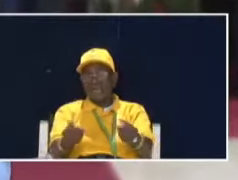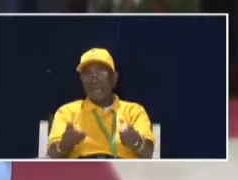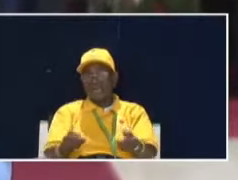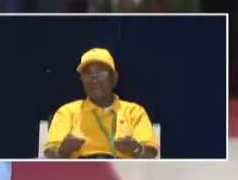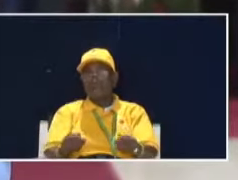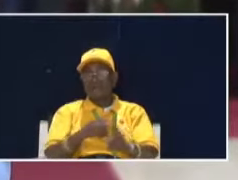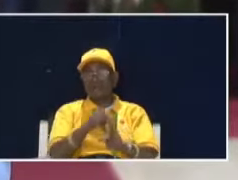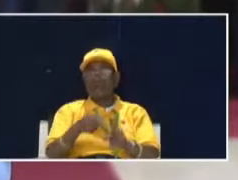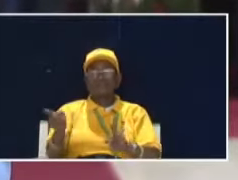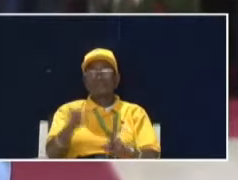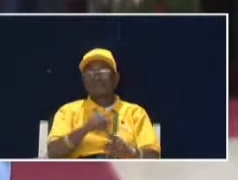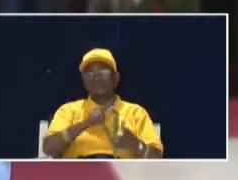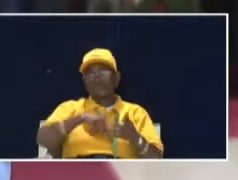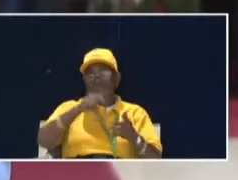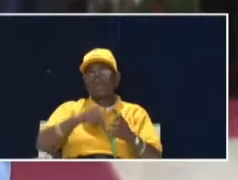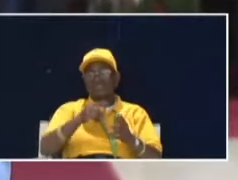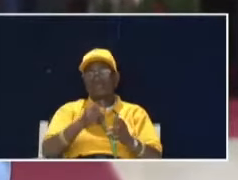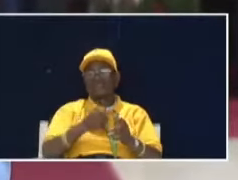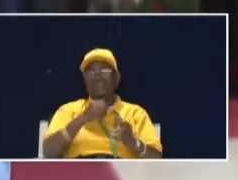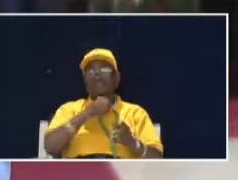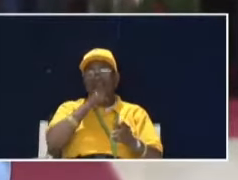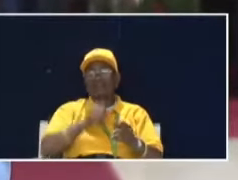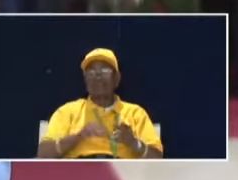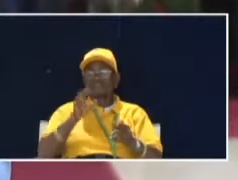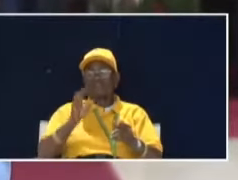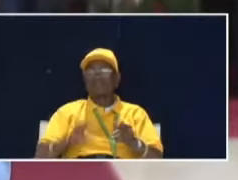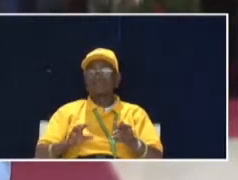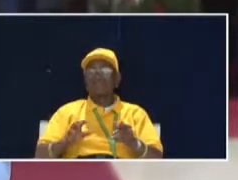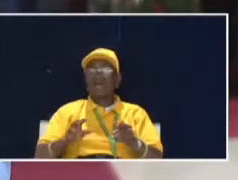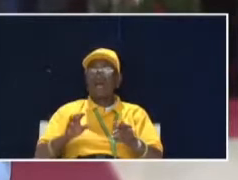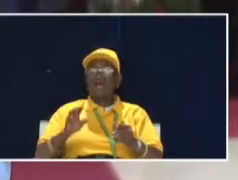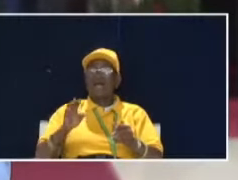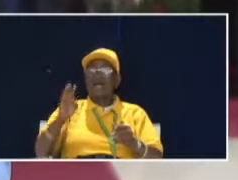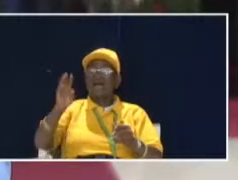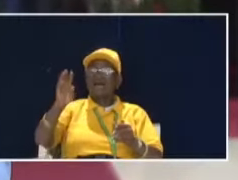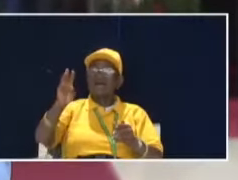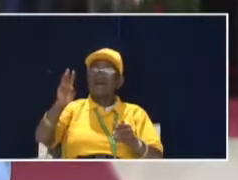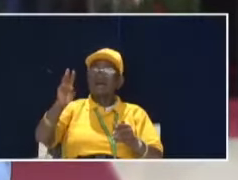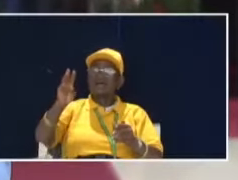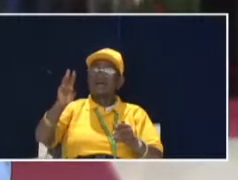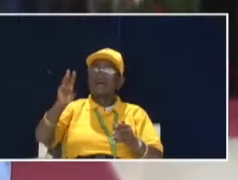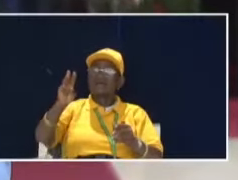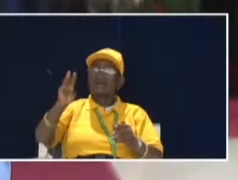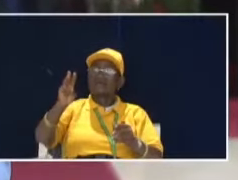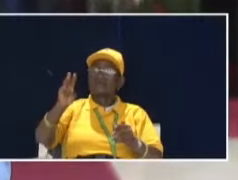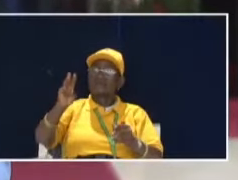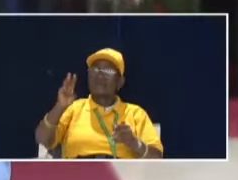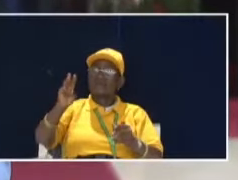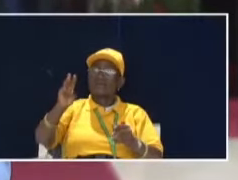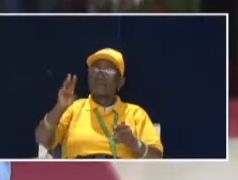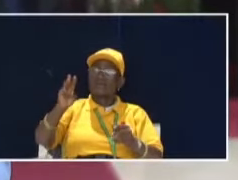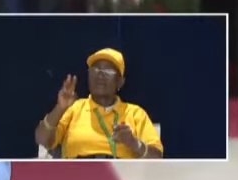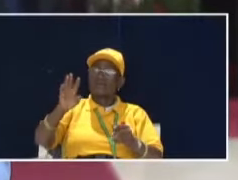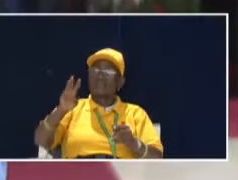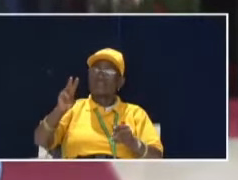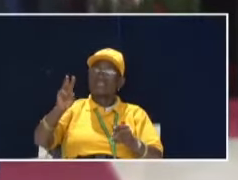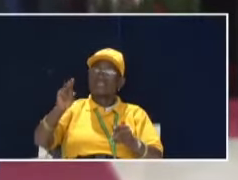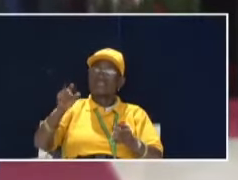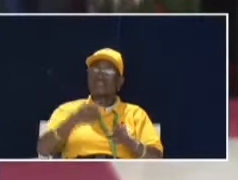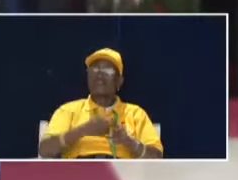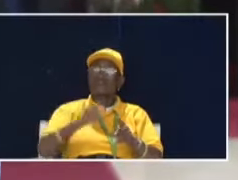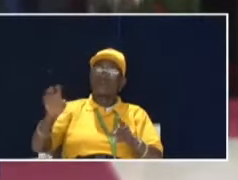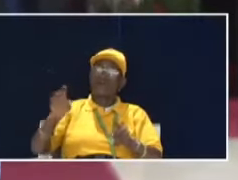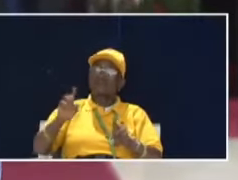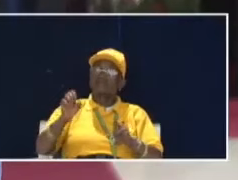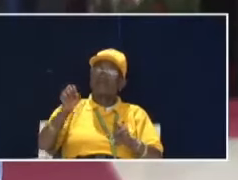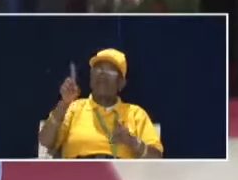When you read 1 Samuel chapter 16, from verse 11 to 13, 1 Samuel 16 from verse 11 to